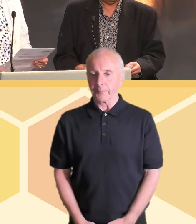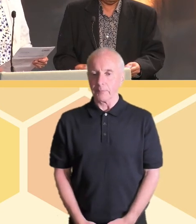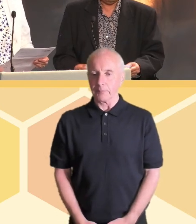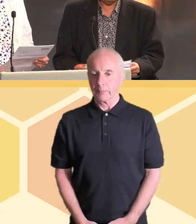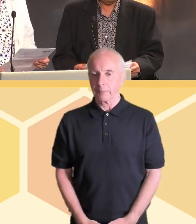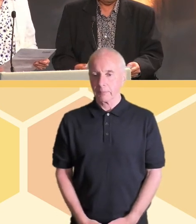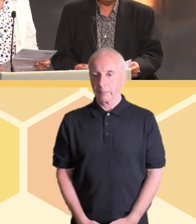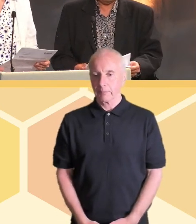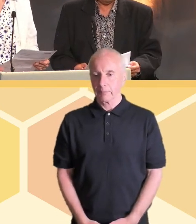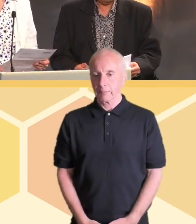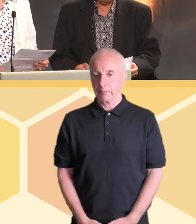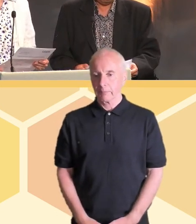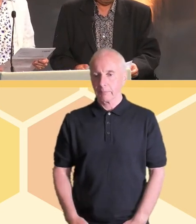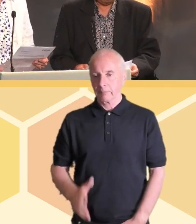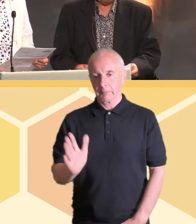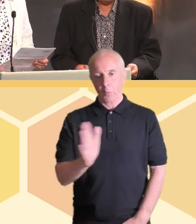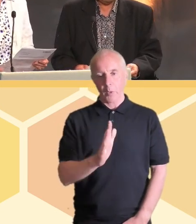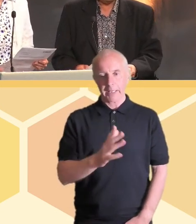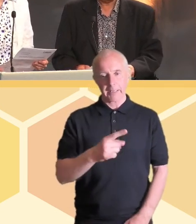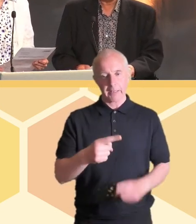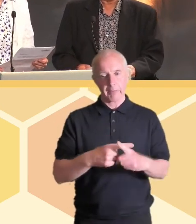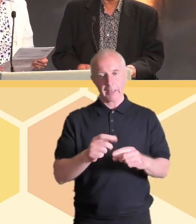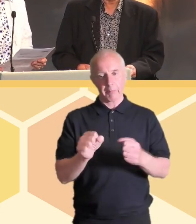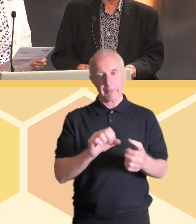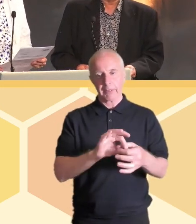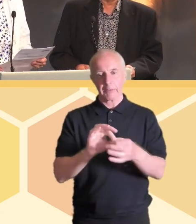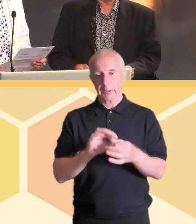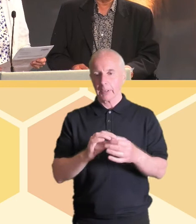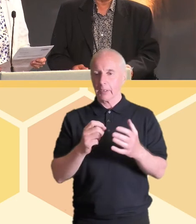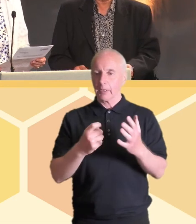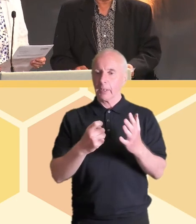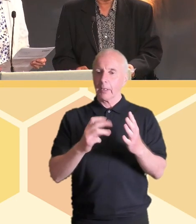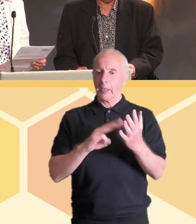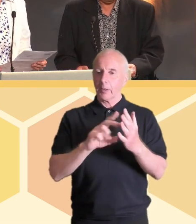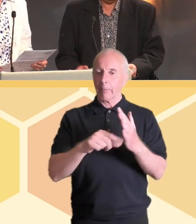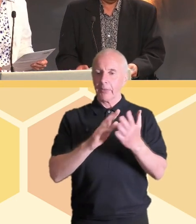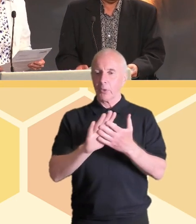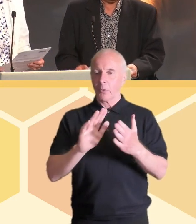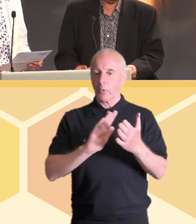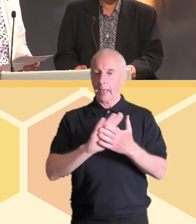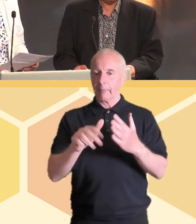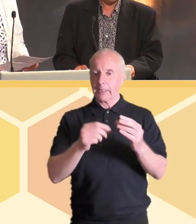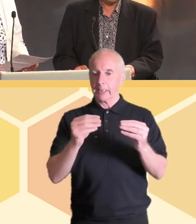From the West of England Baptist Network, we have the Reverend Matthew Hebditch and Mr. Wayne Lawther.